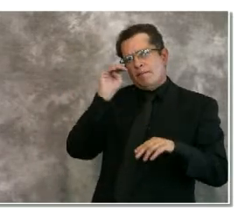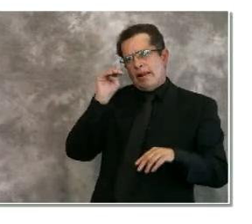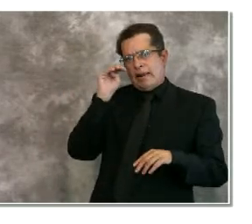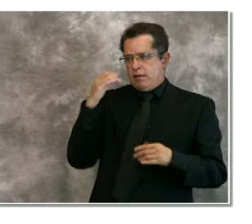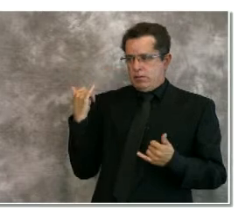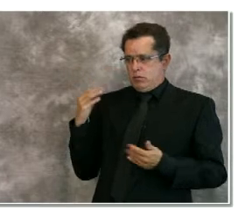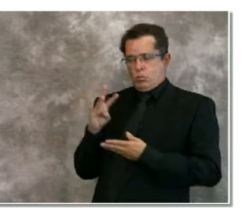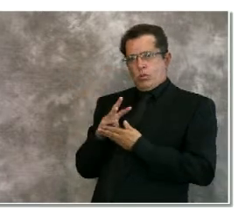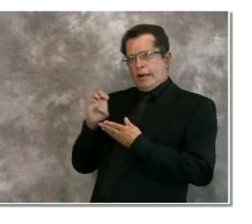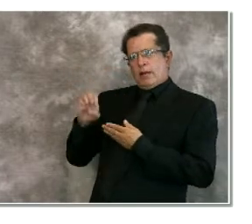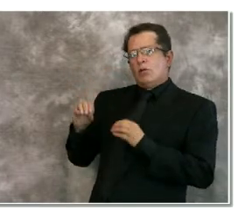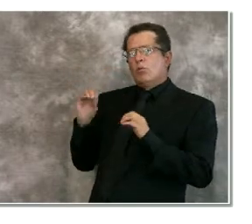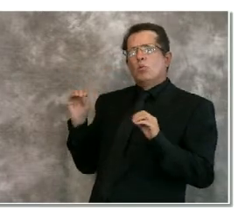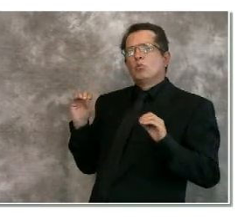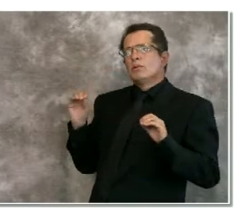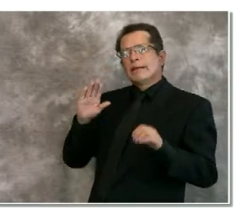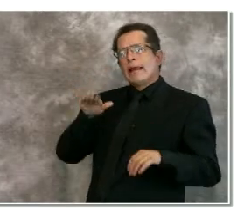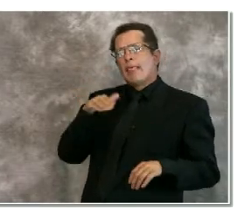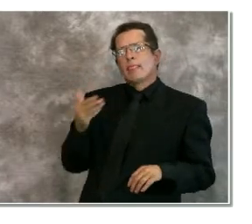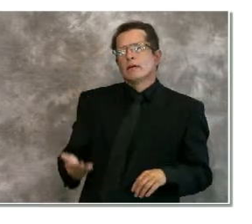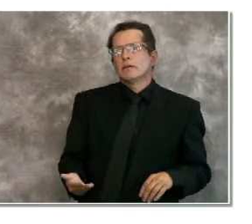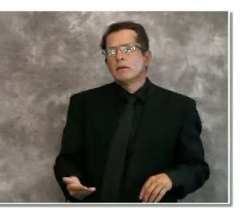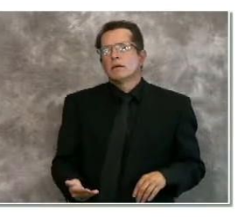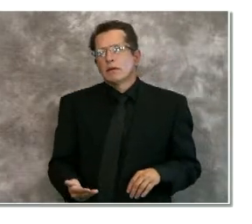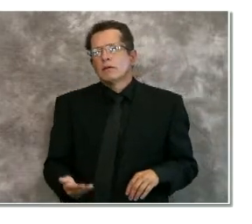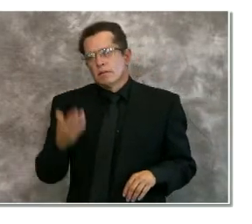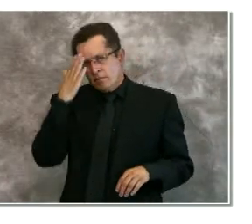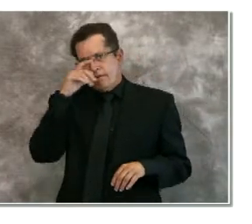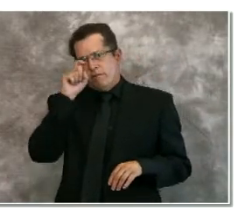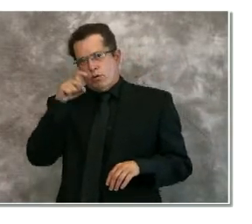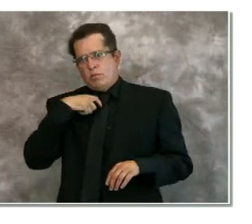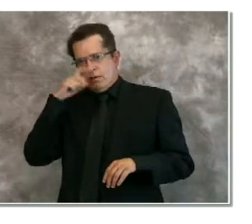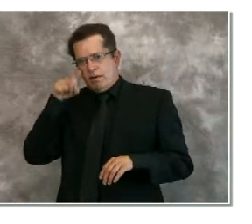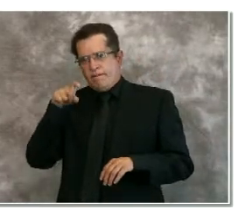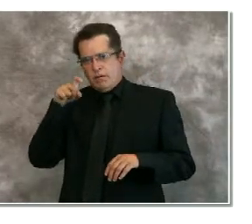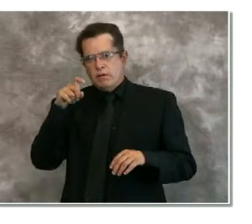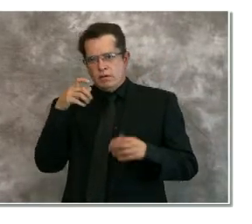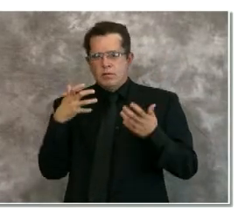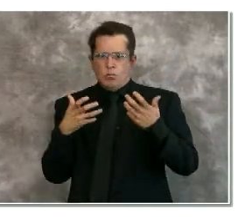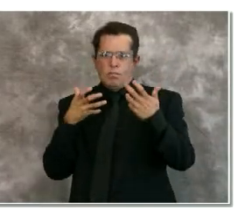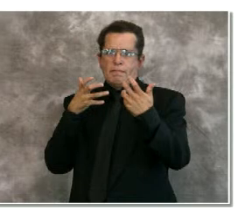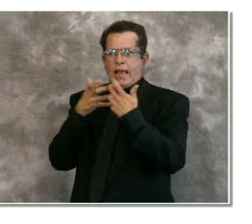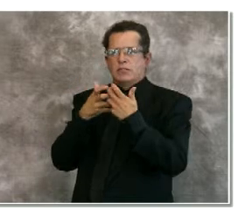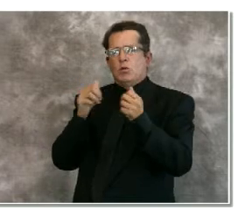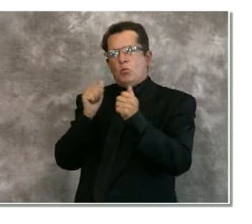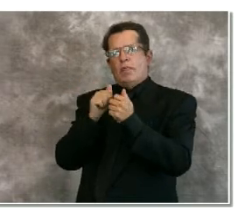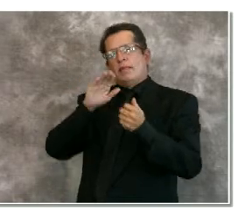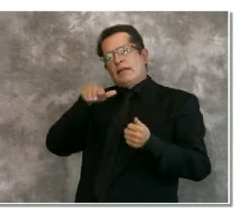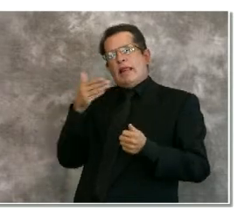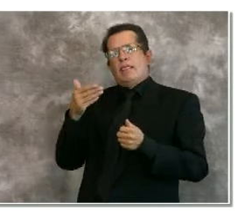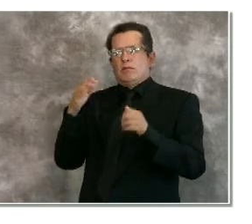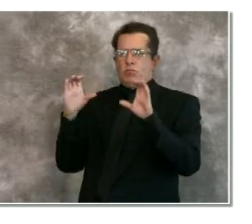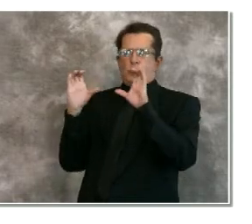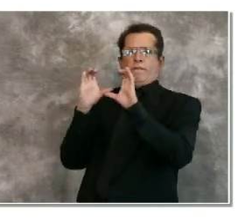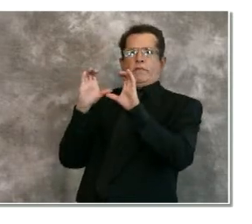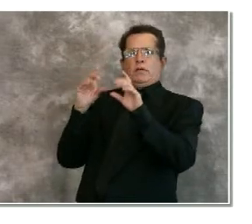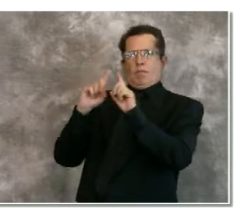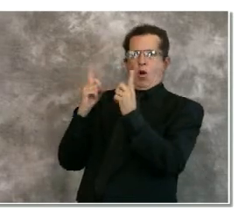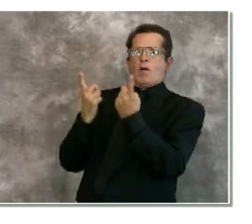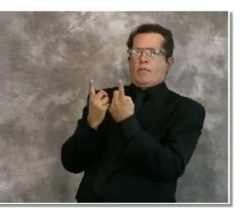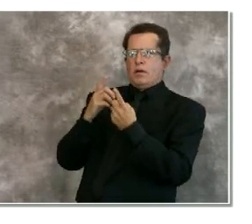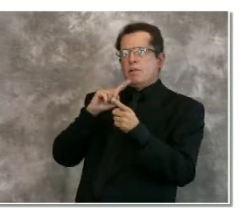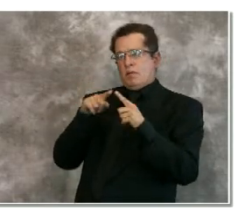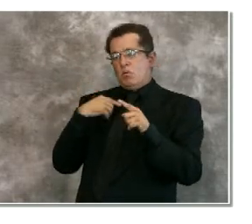deaths due to the fact that we have to do reconciliation with our Vital Records Department. So we anticipate that we'll have